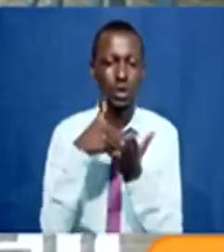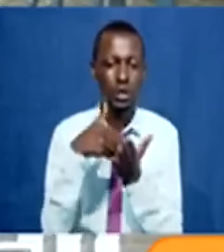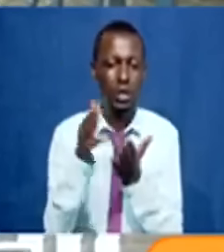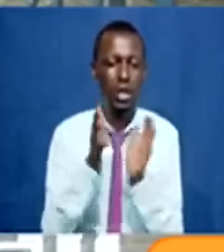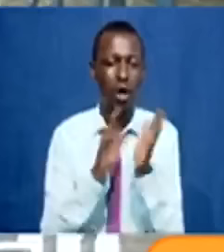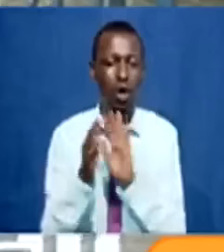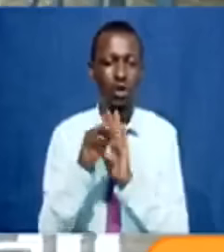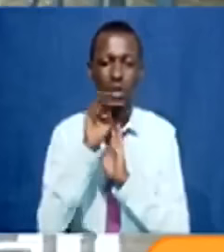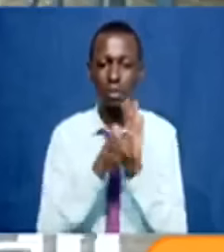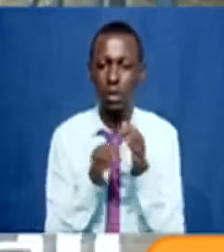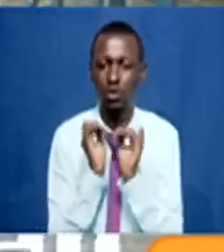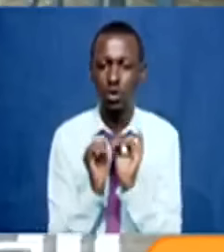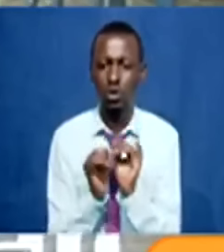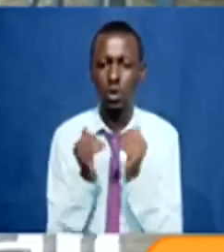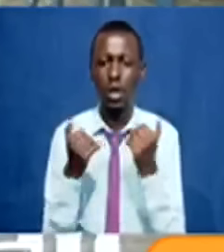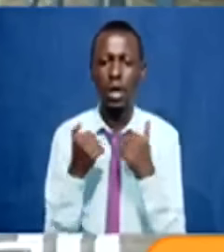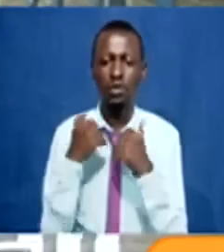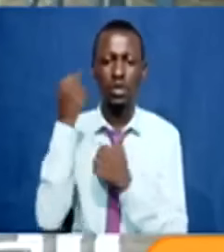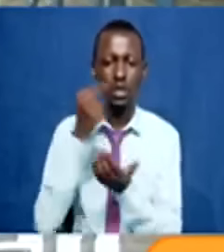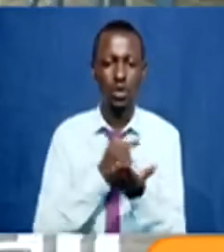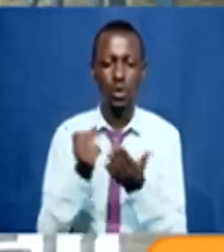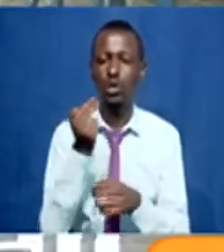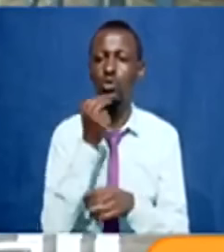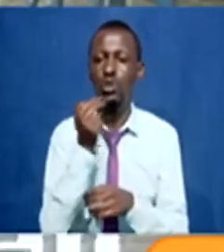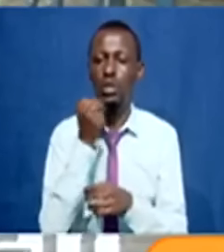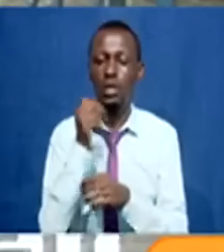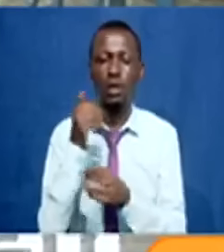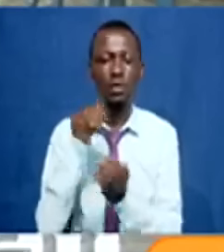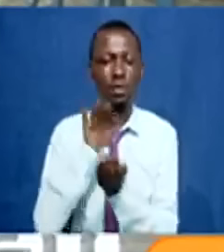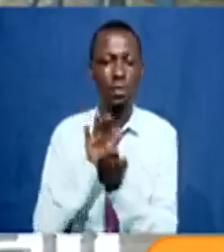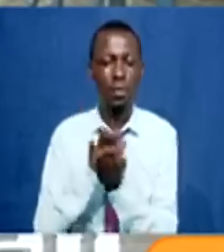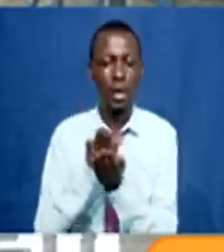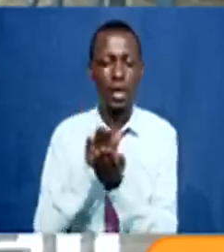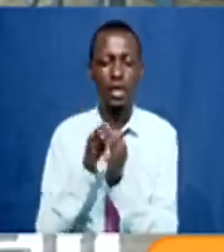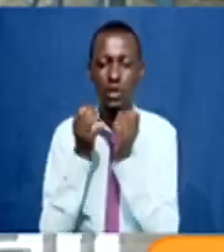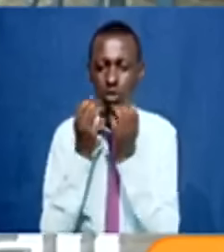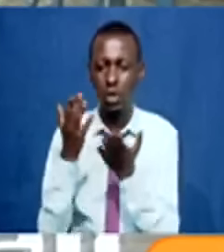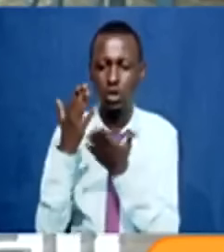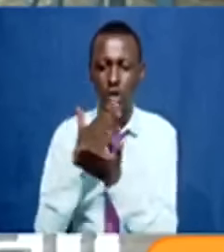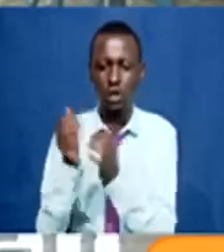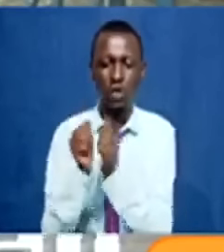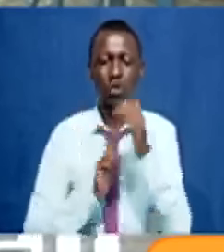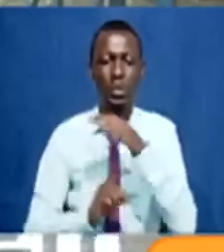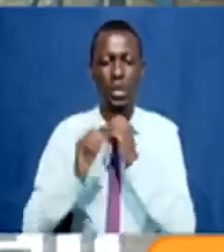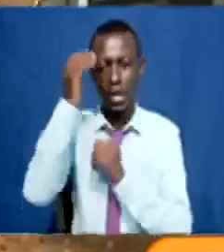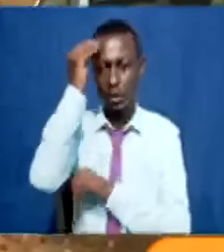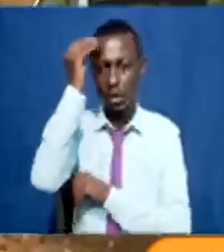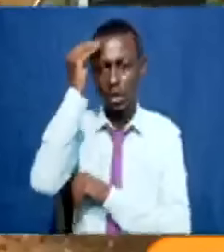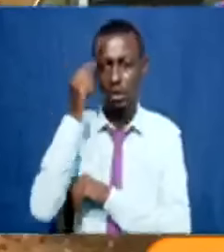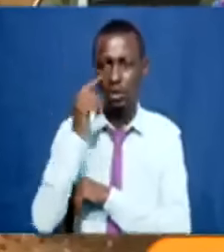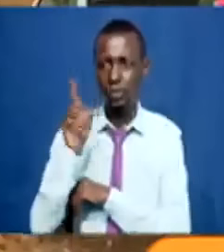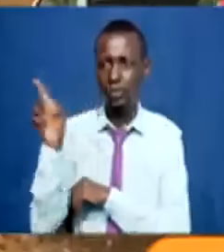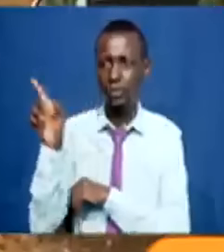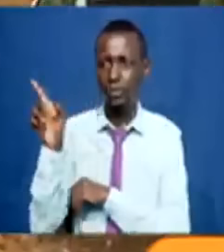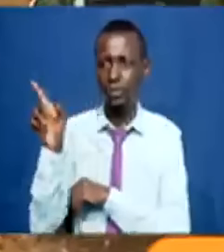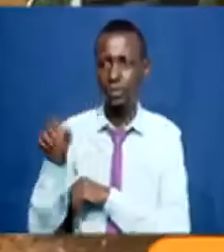until Tuesday next week to share the bank details with the Ministry of Education. Marianne Nyambura reports.